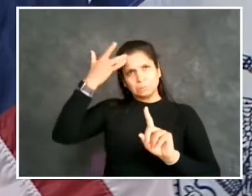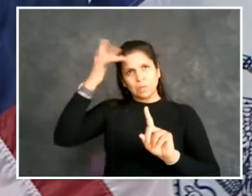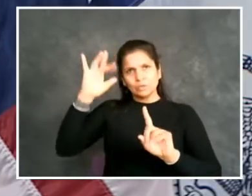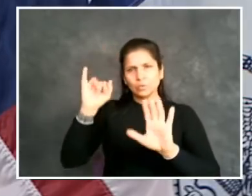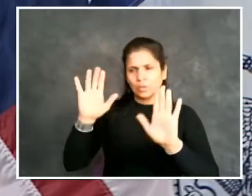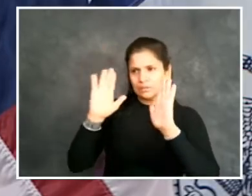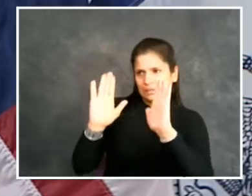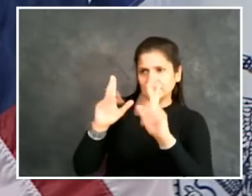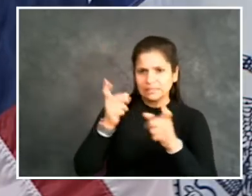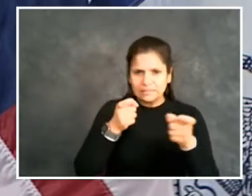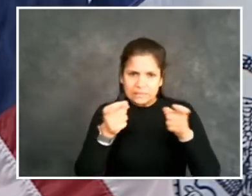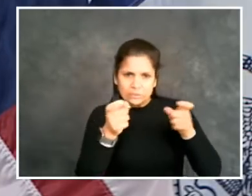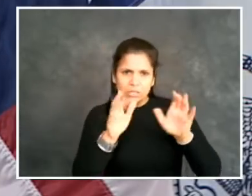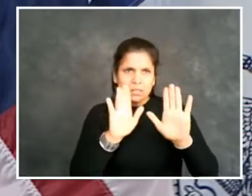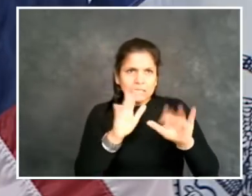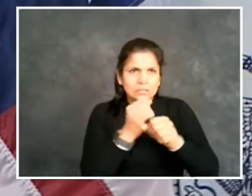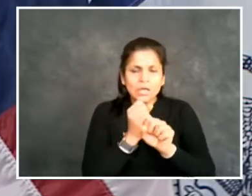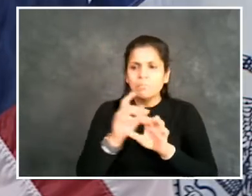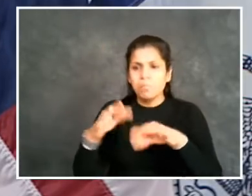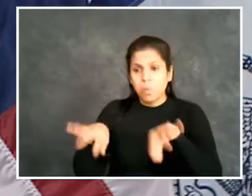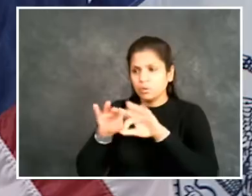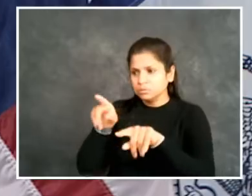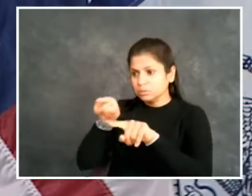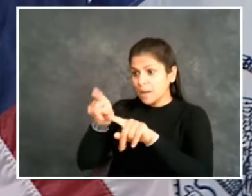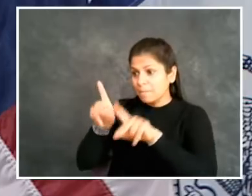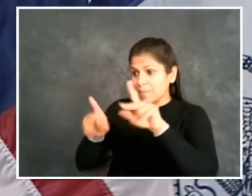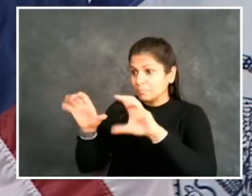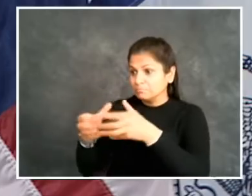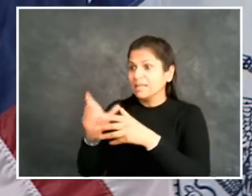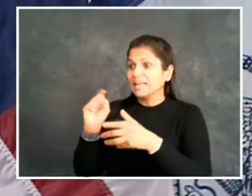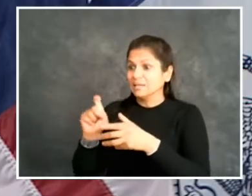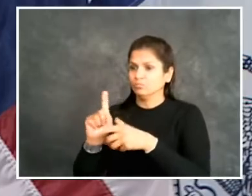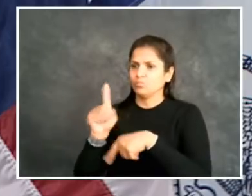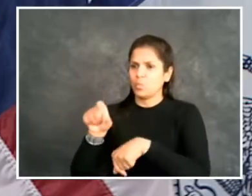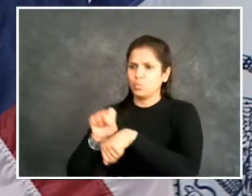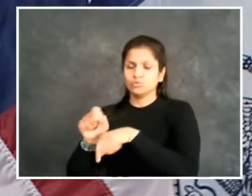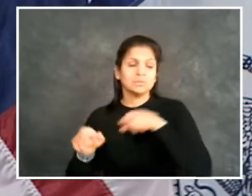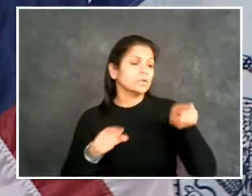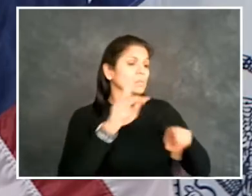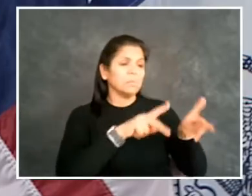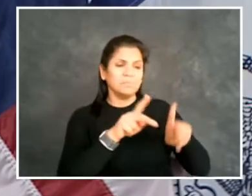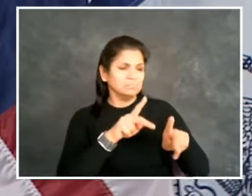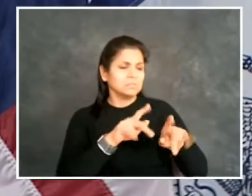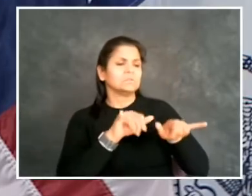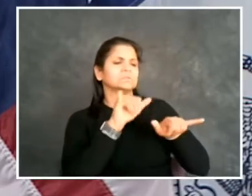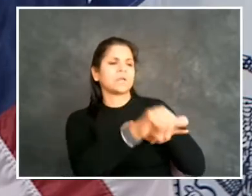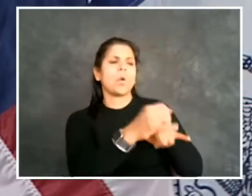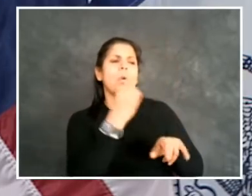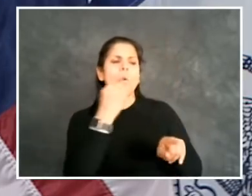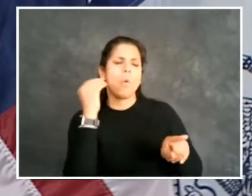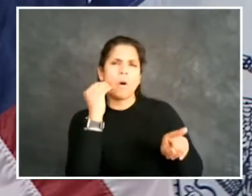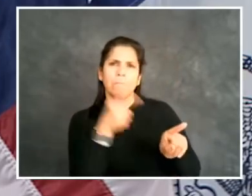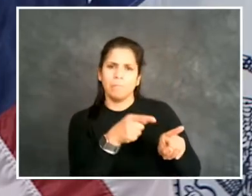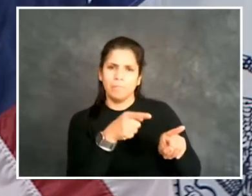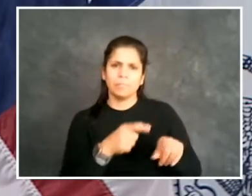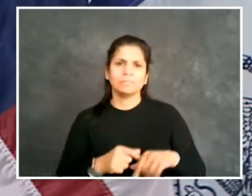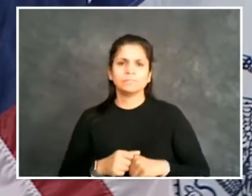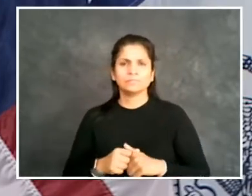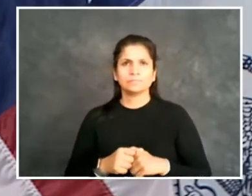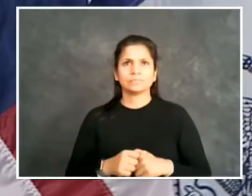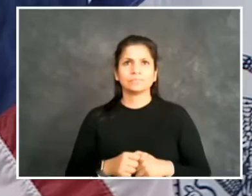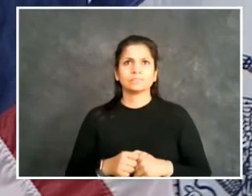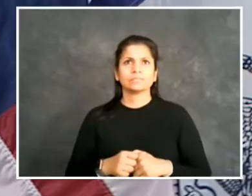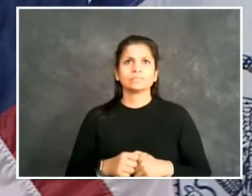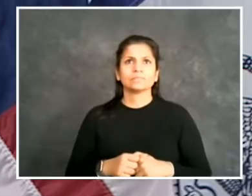Next is Andy from the Gay City News. Andy? Yes, hi, Mr. Mayor. Good to see you. How you doing, man?